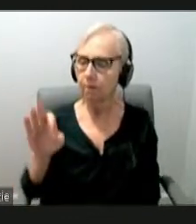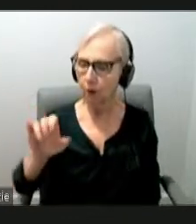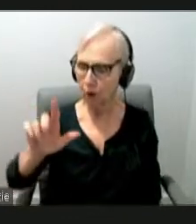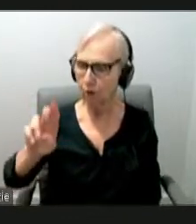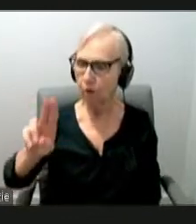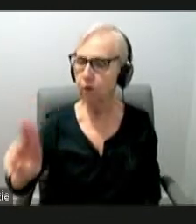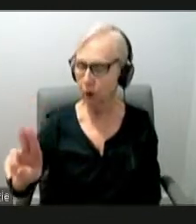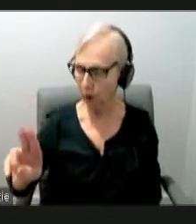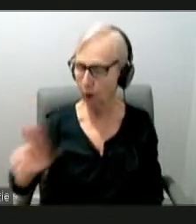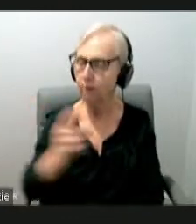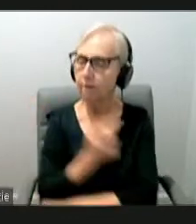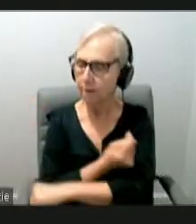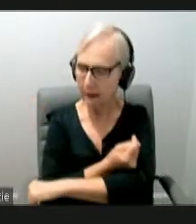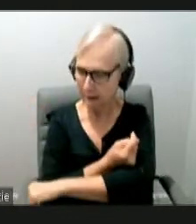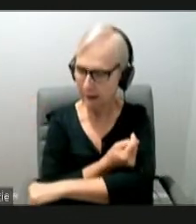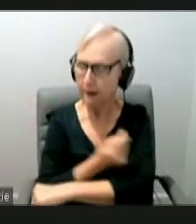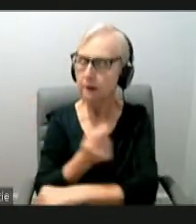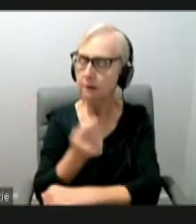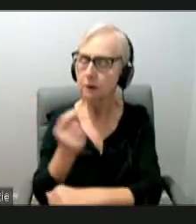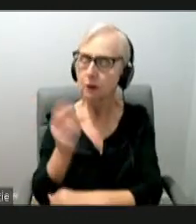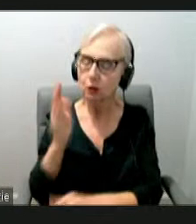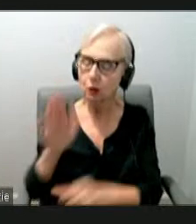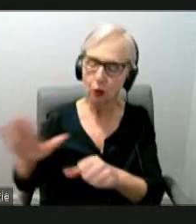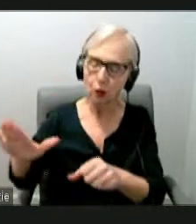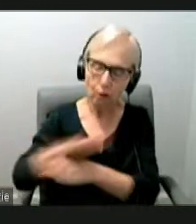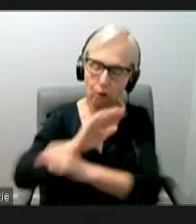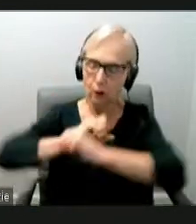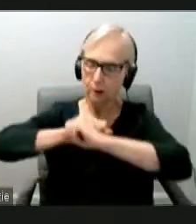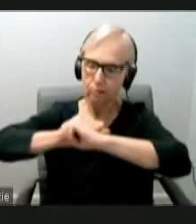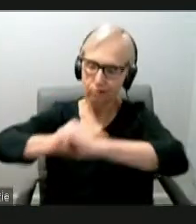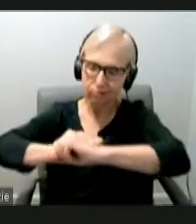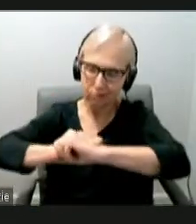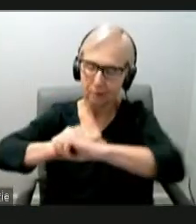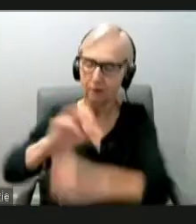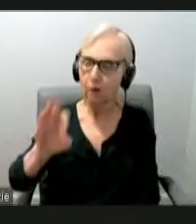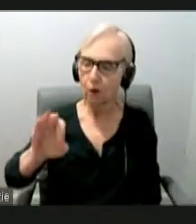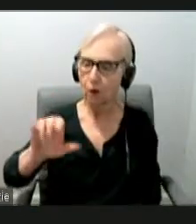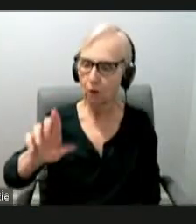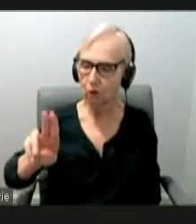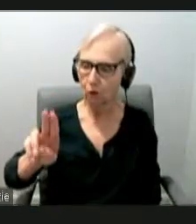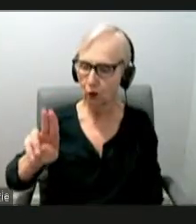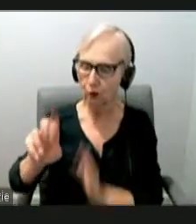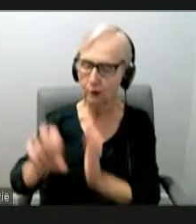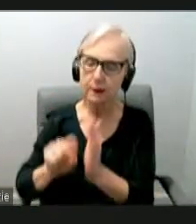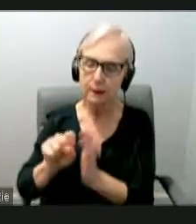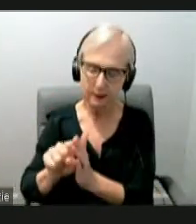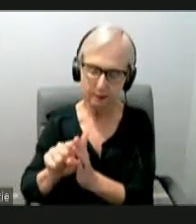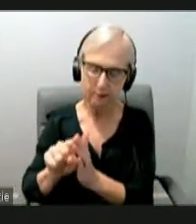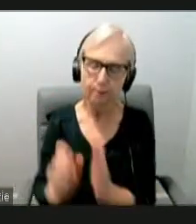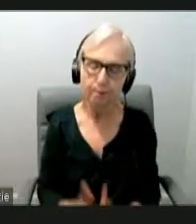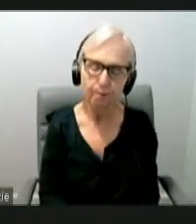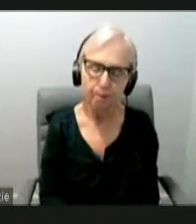doses of the influenza vaccine to make sure that you're fully protected for the influenza season that's coming.